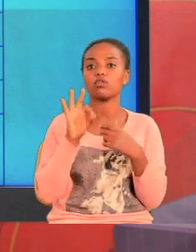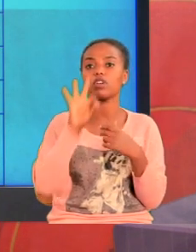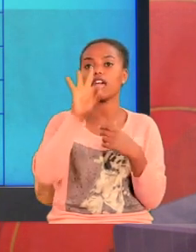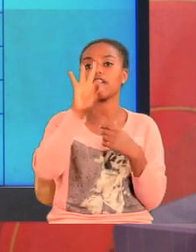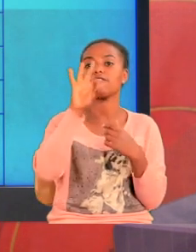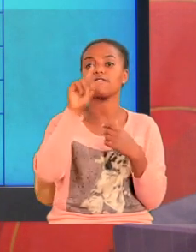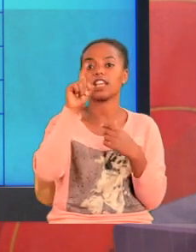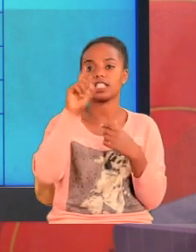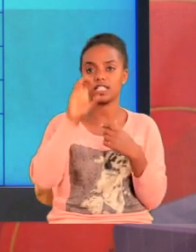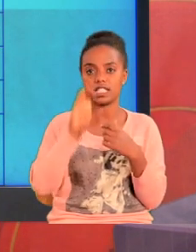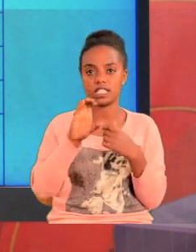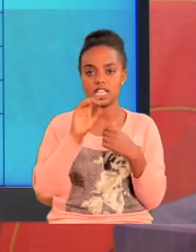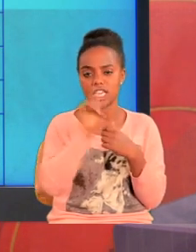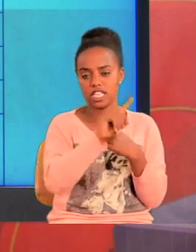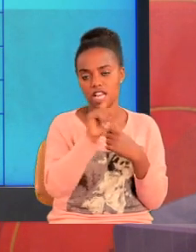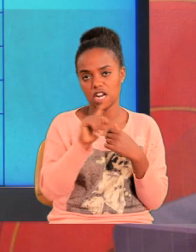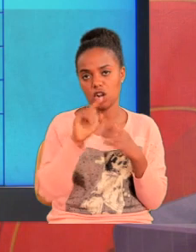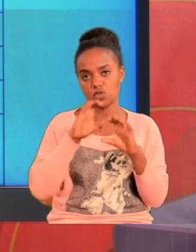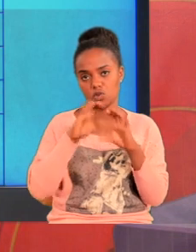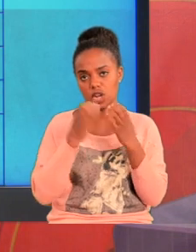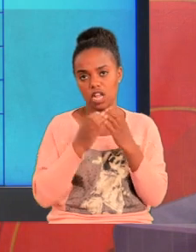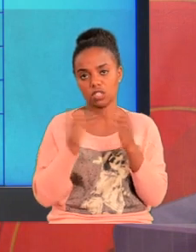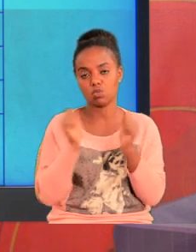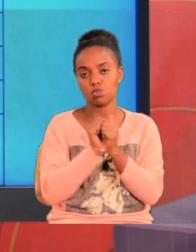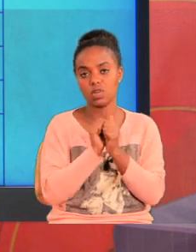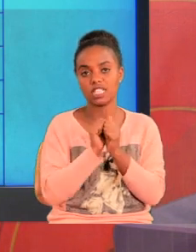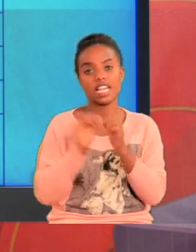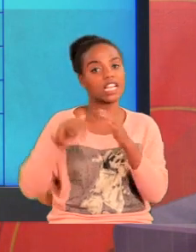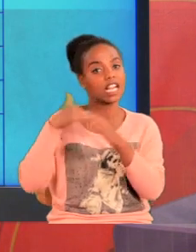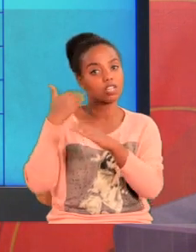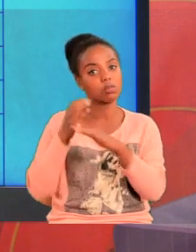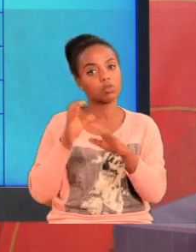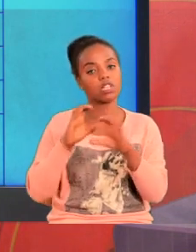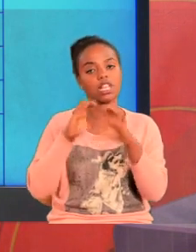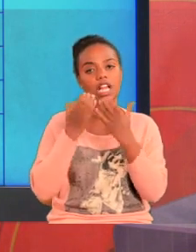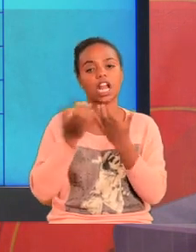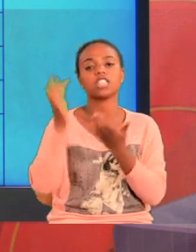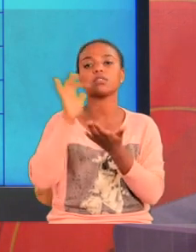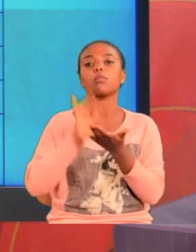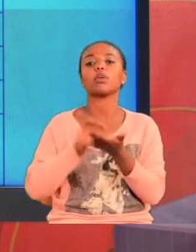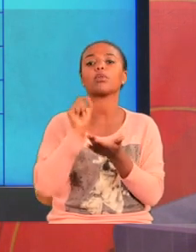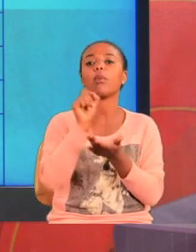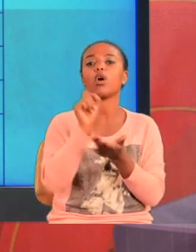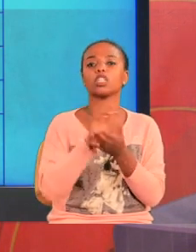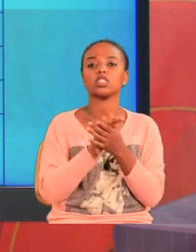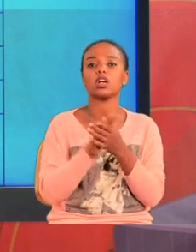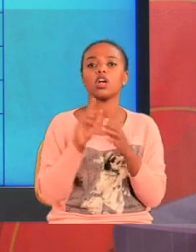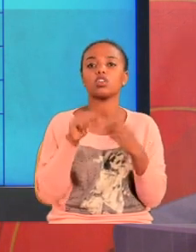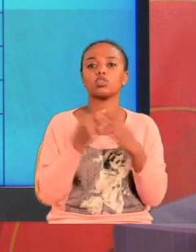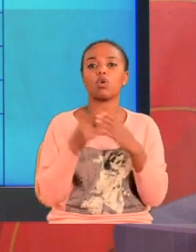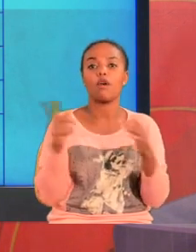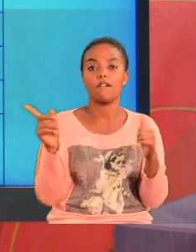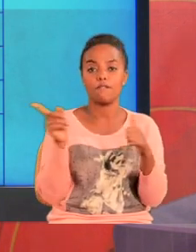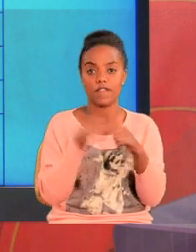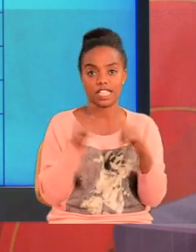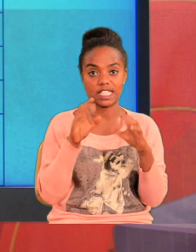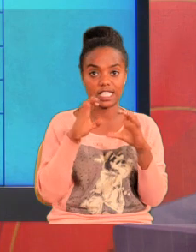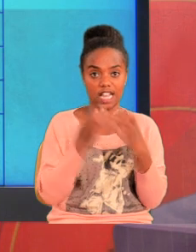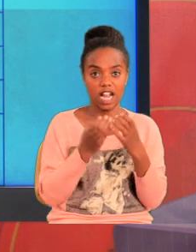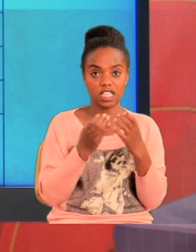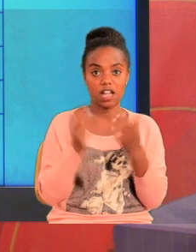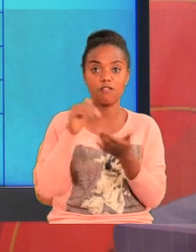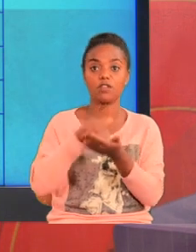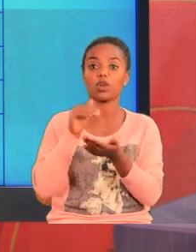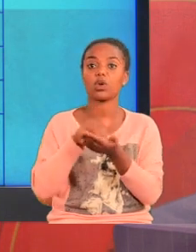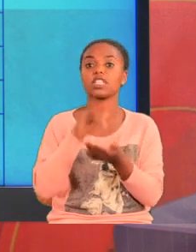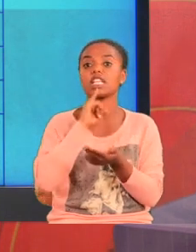frequency of each class with this corresponding class midpoint. So first, for the first class, the